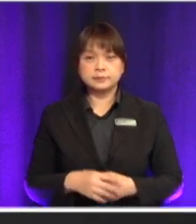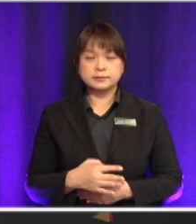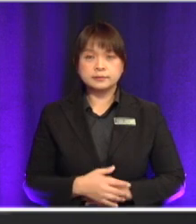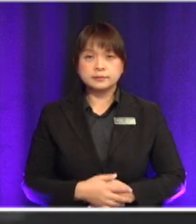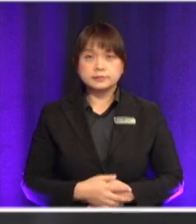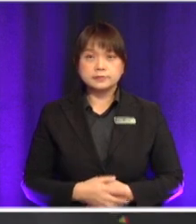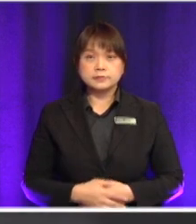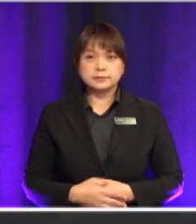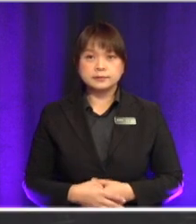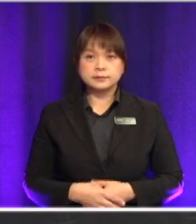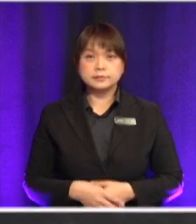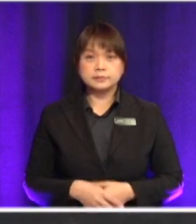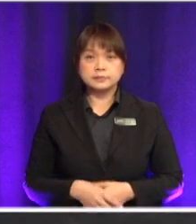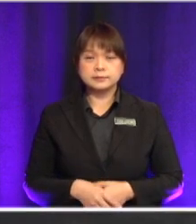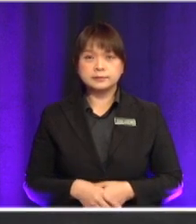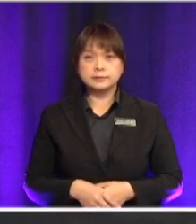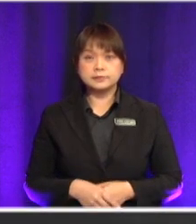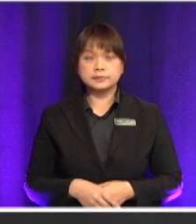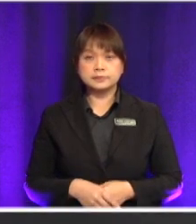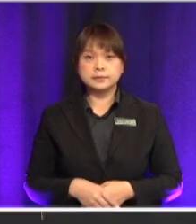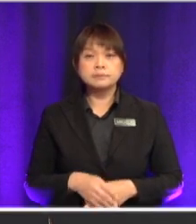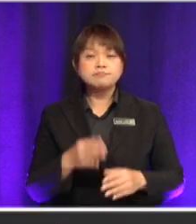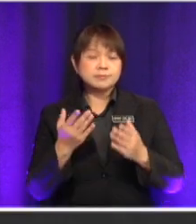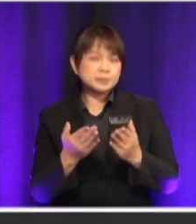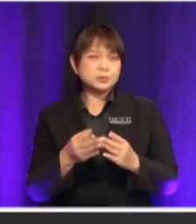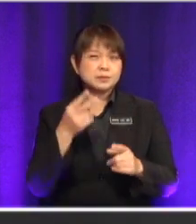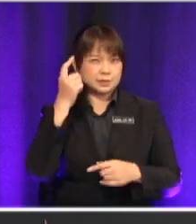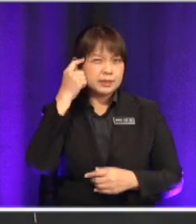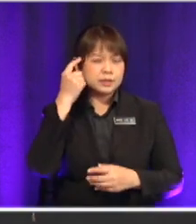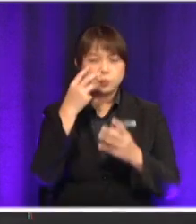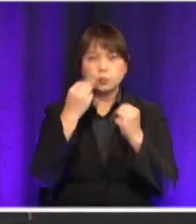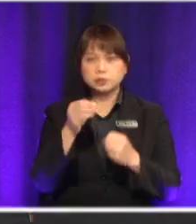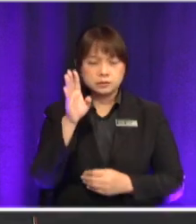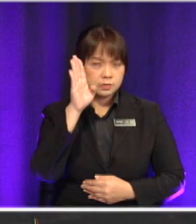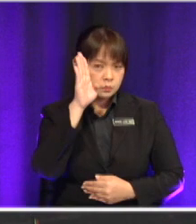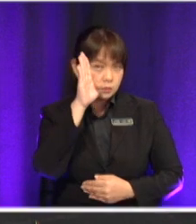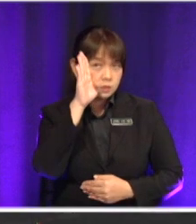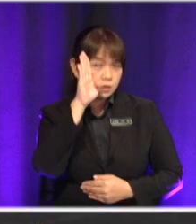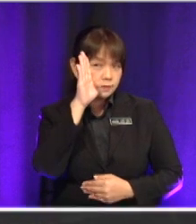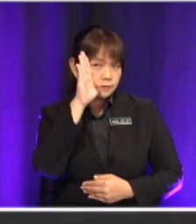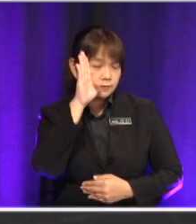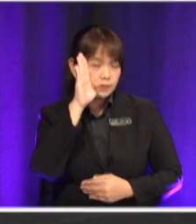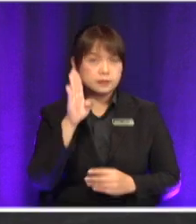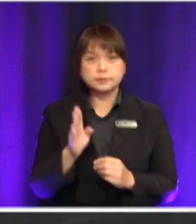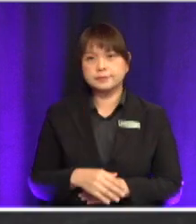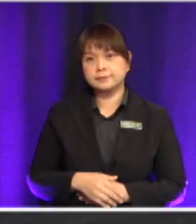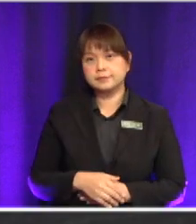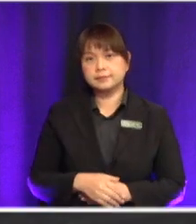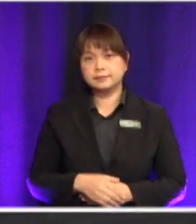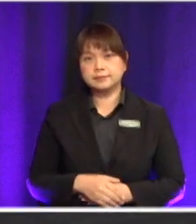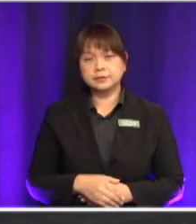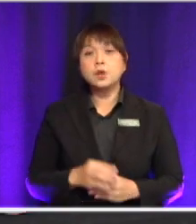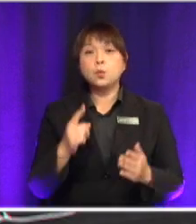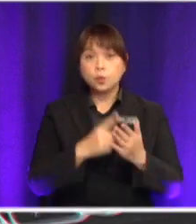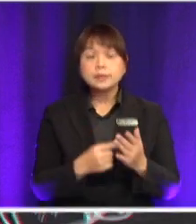you think you want to spy on someone Yes, that's with a mobile phone, what kind of information can you get